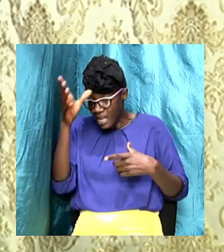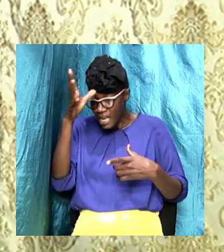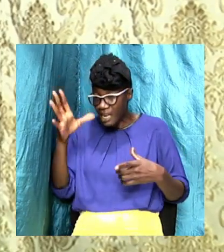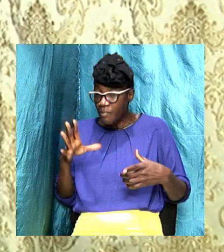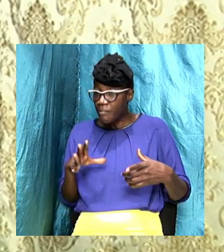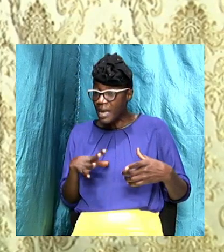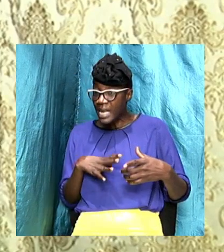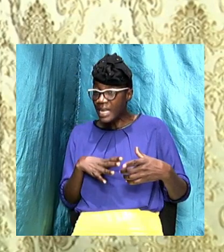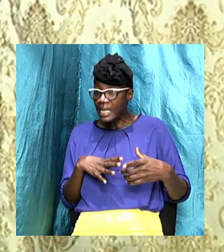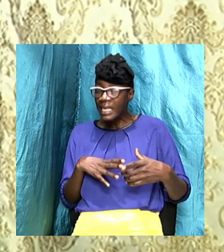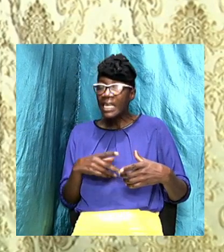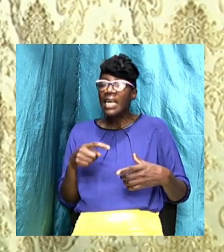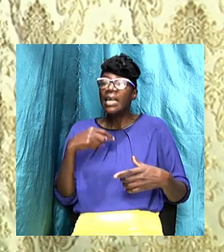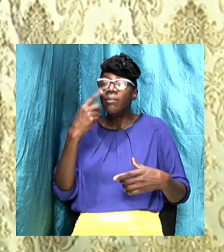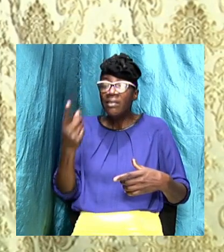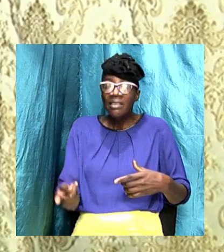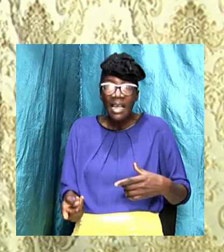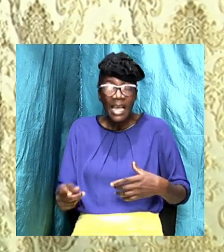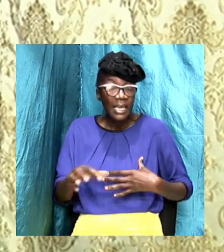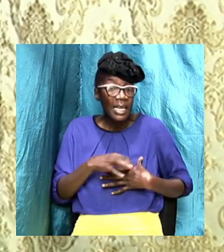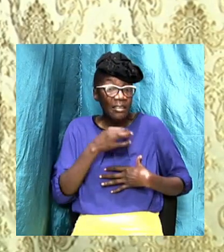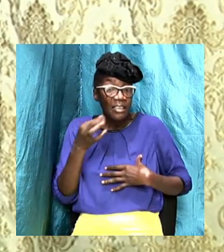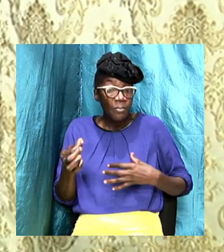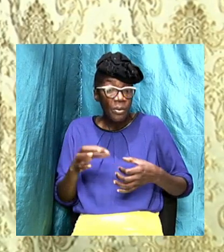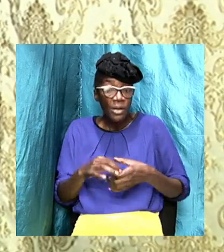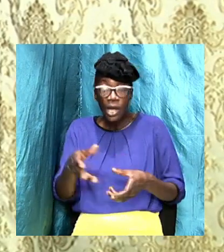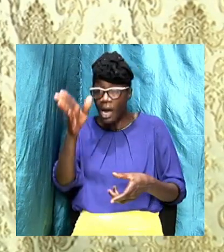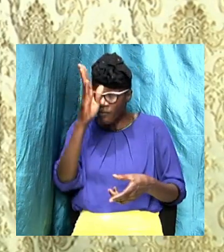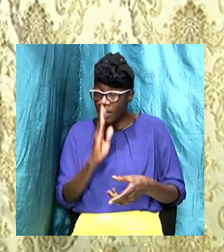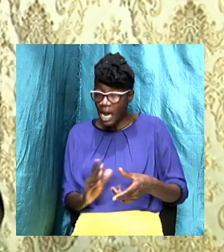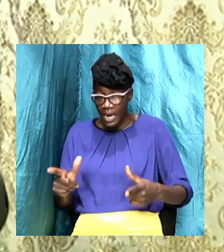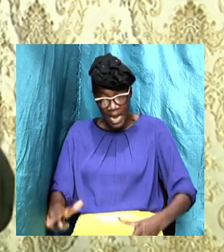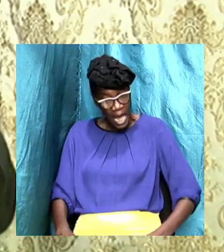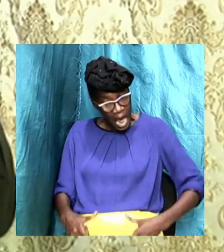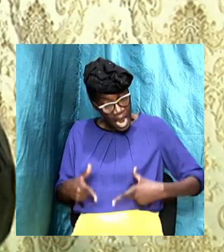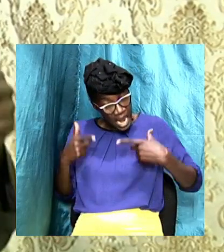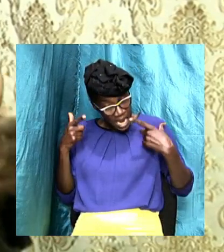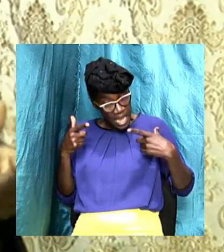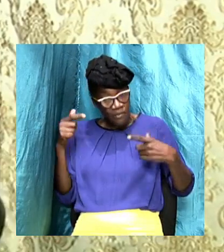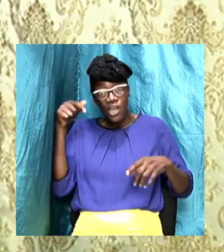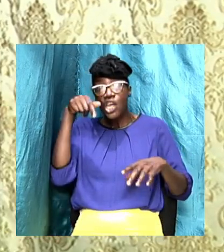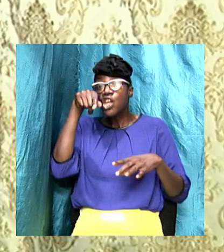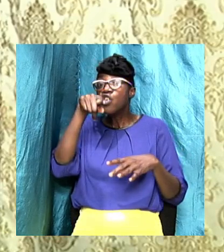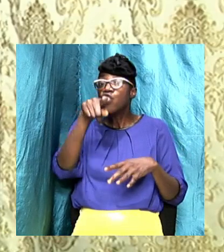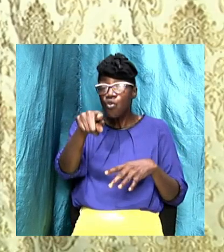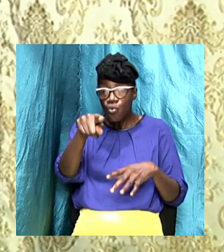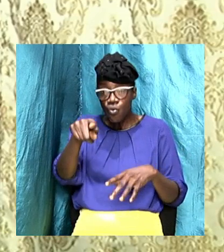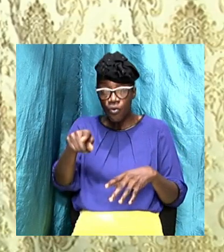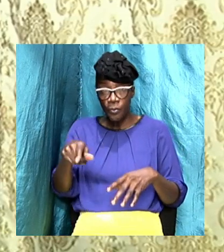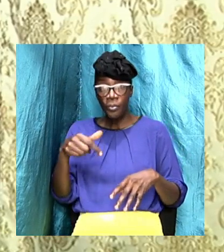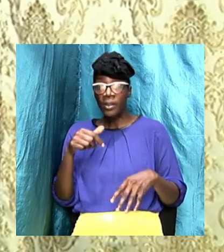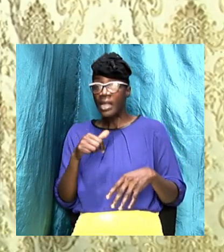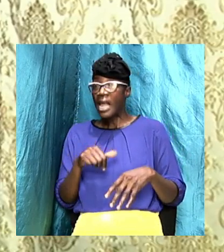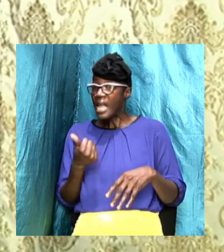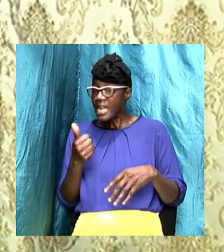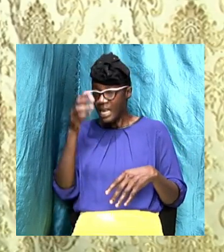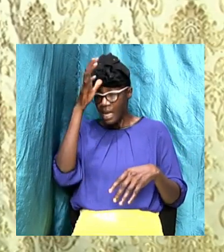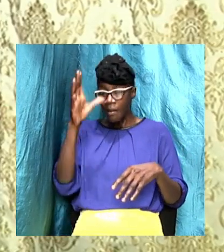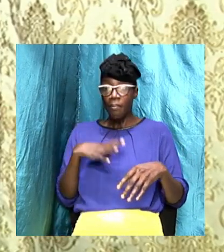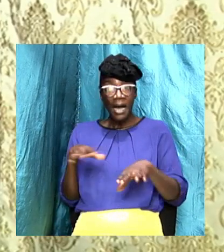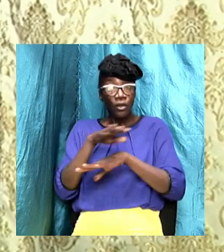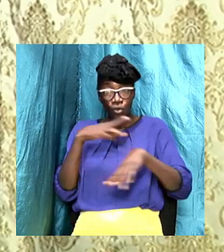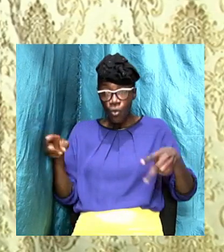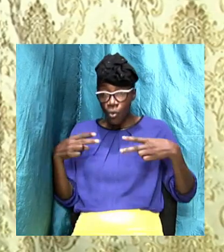was saying that the Spirit of God dwells in you. Now, if any man have not the Spirit